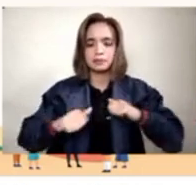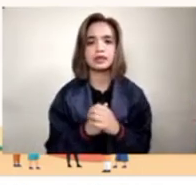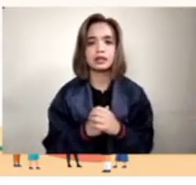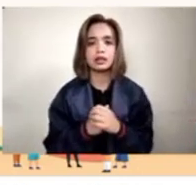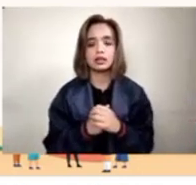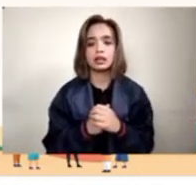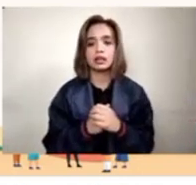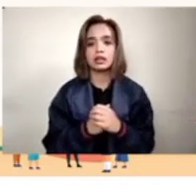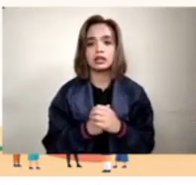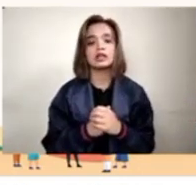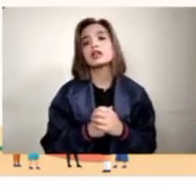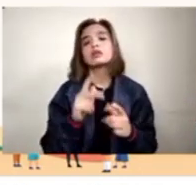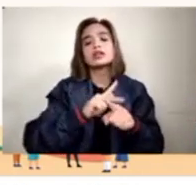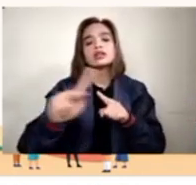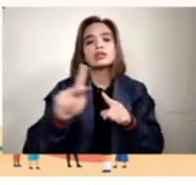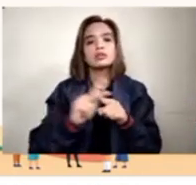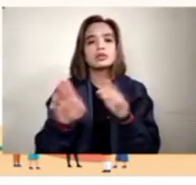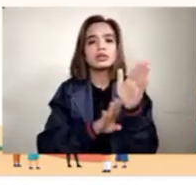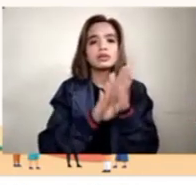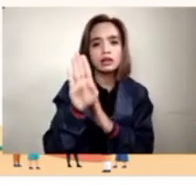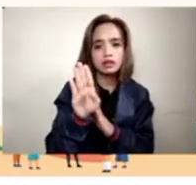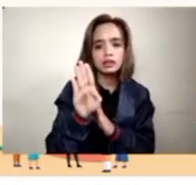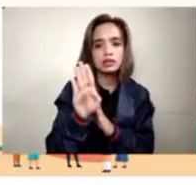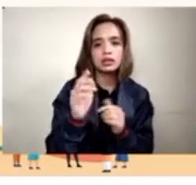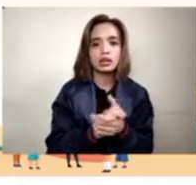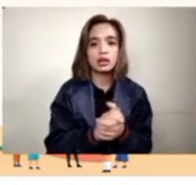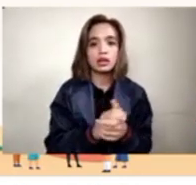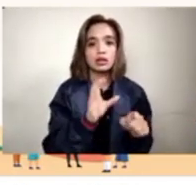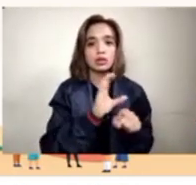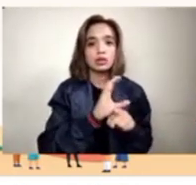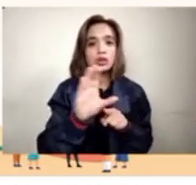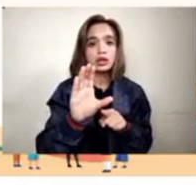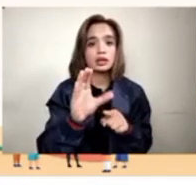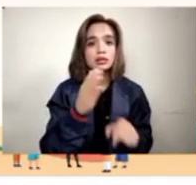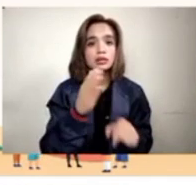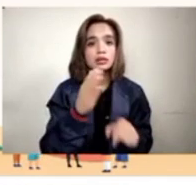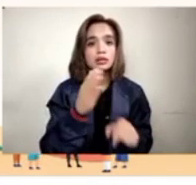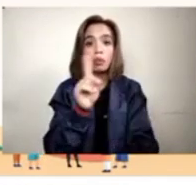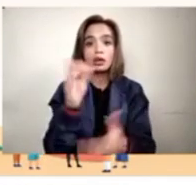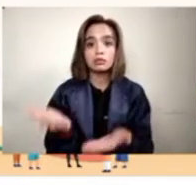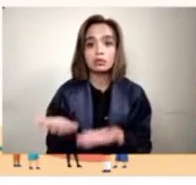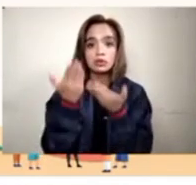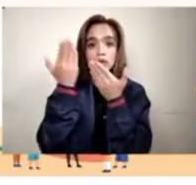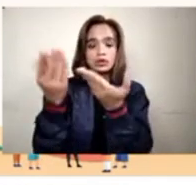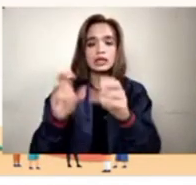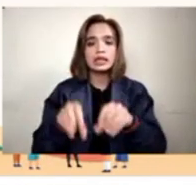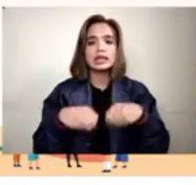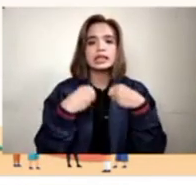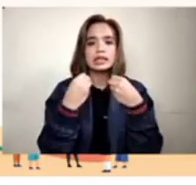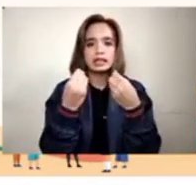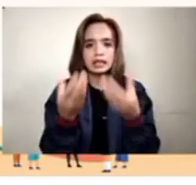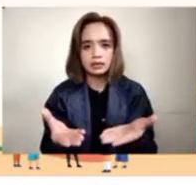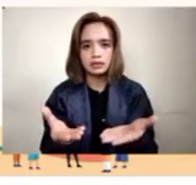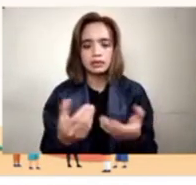activities. Complementing the professional development of teachers and school leaders, the career progression proposal